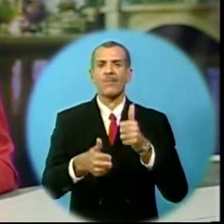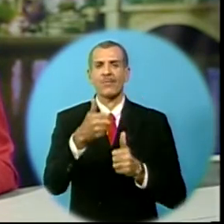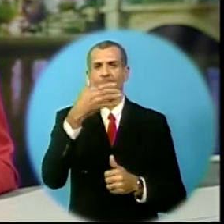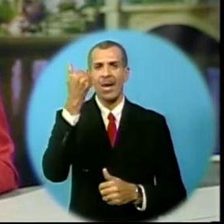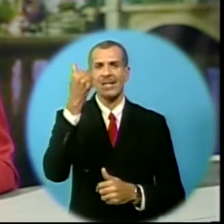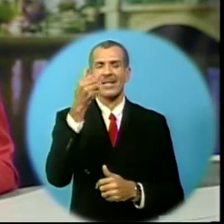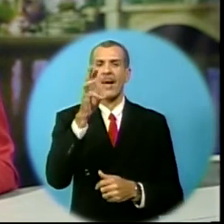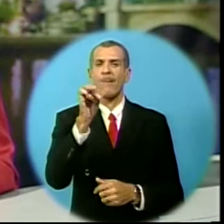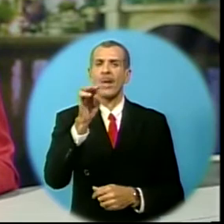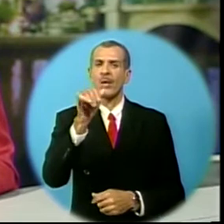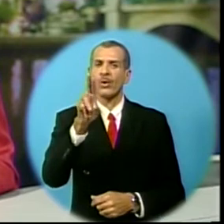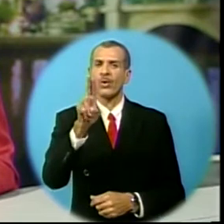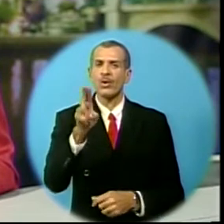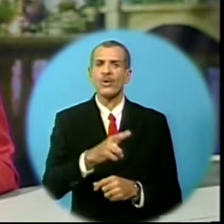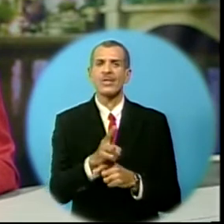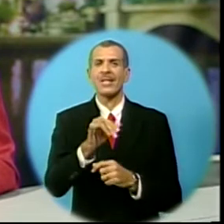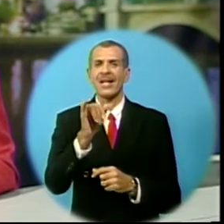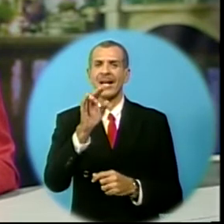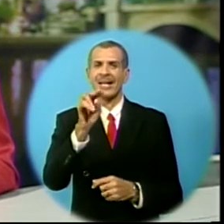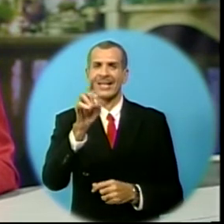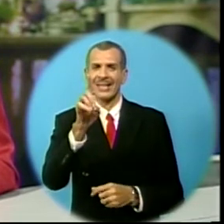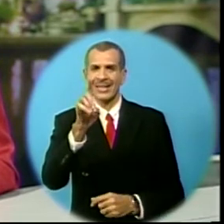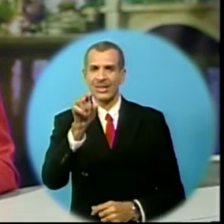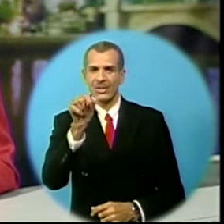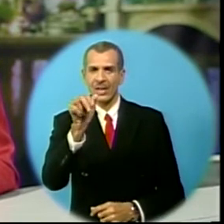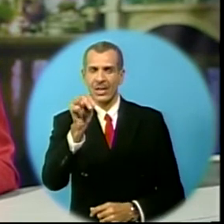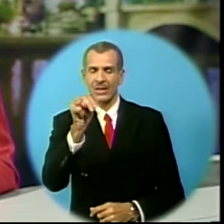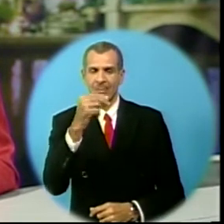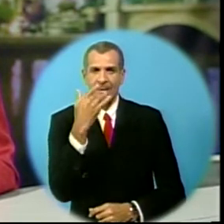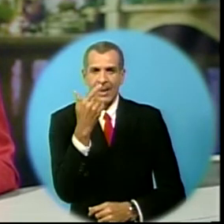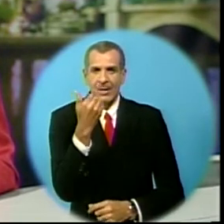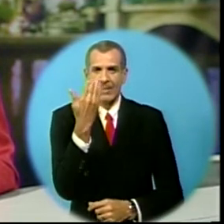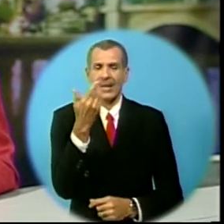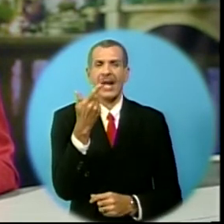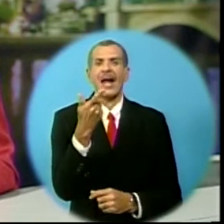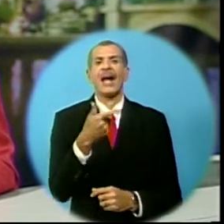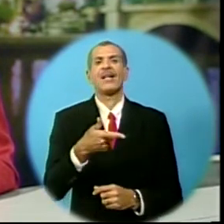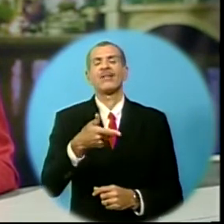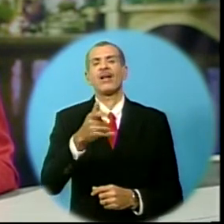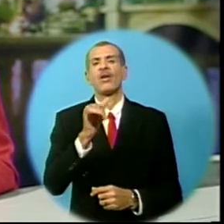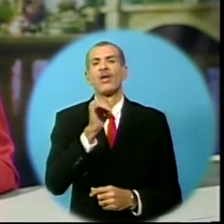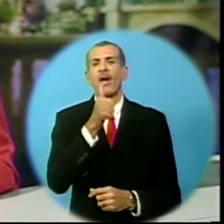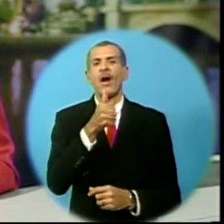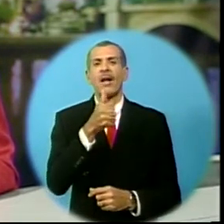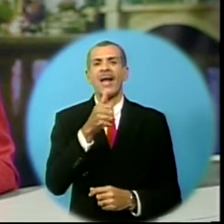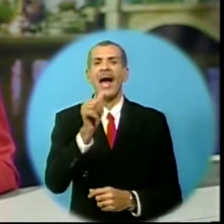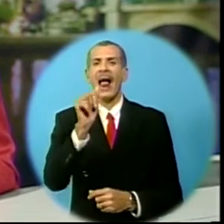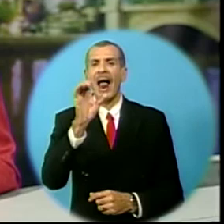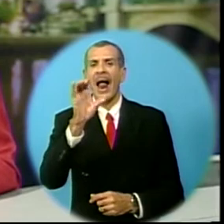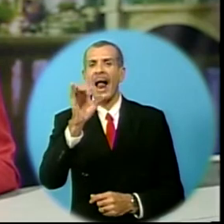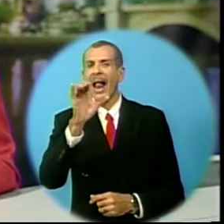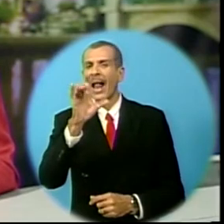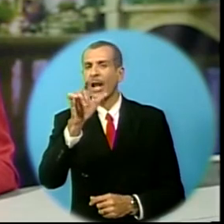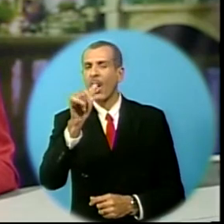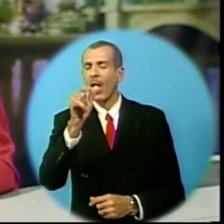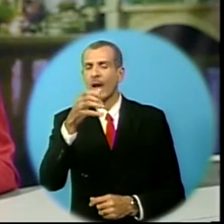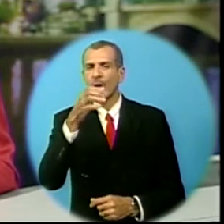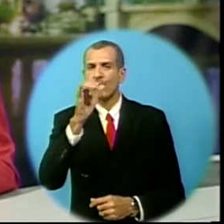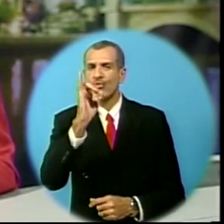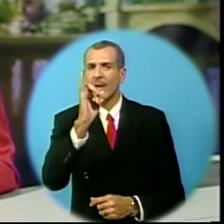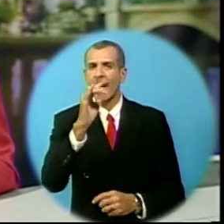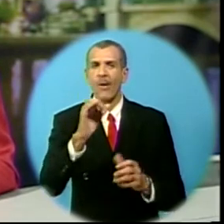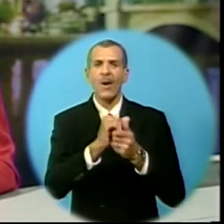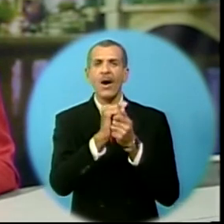Menu using indigenous ingredients, along with the Best Non-Alcoholic Drink and Best Rum Drink, won by